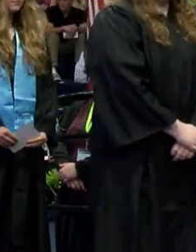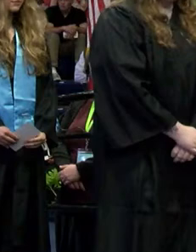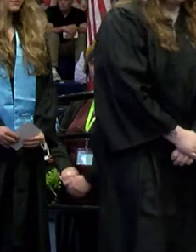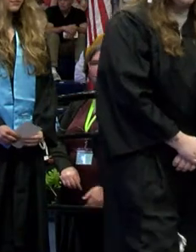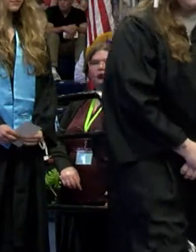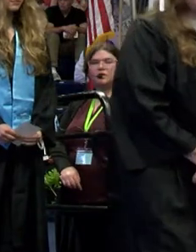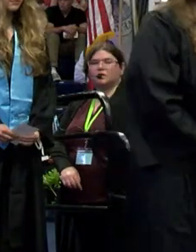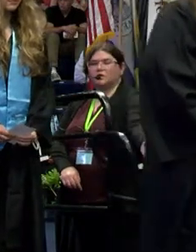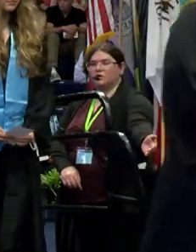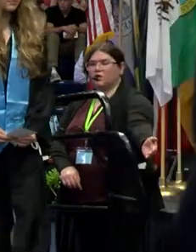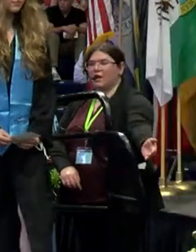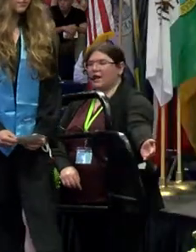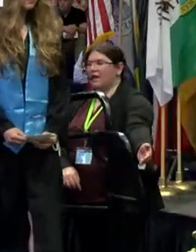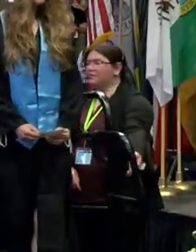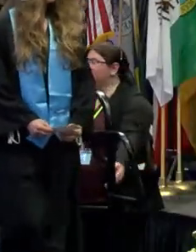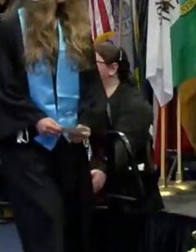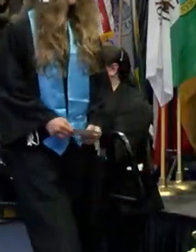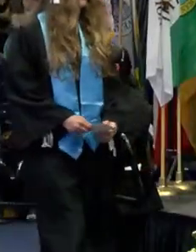Samantha Mary McDuffie.